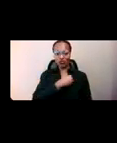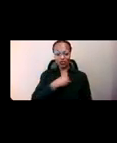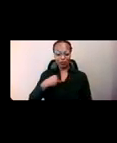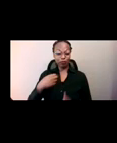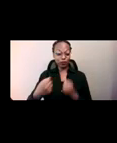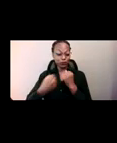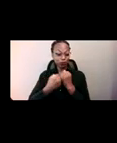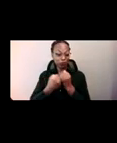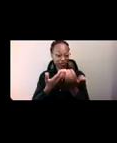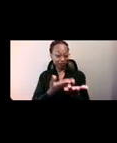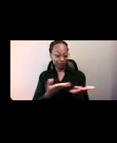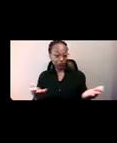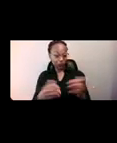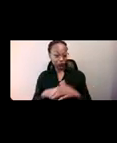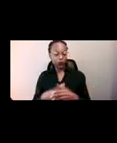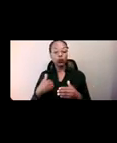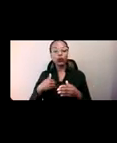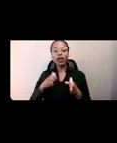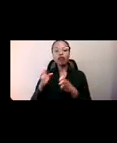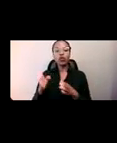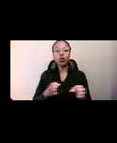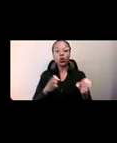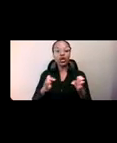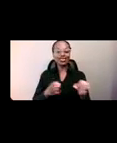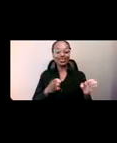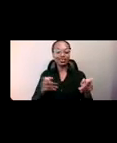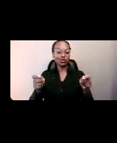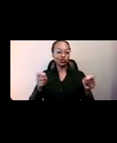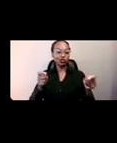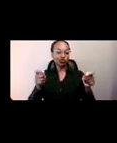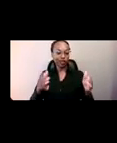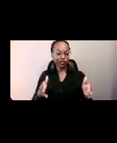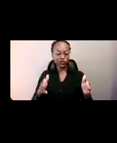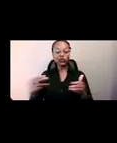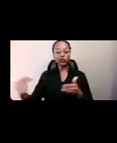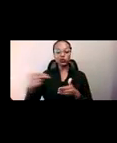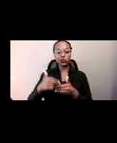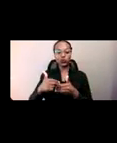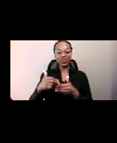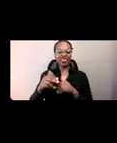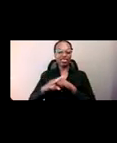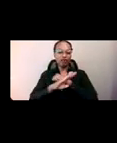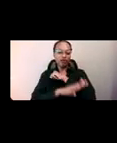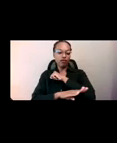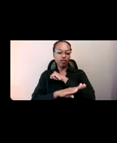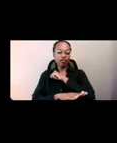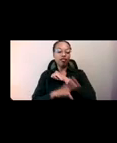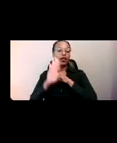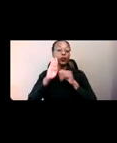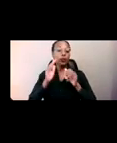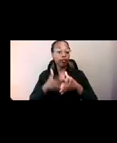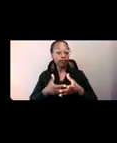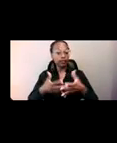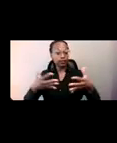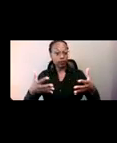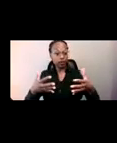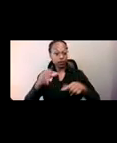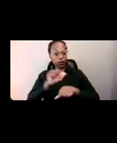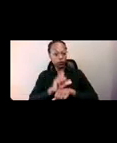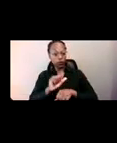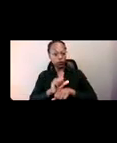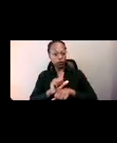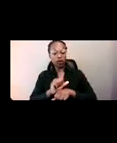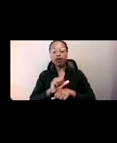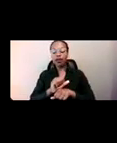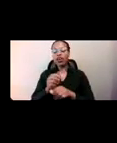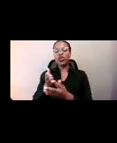have a new organizing director joining us this fall, and we will be significantly expanding our work through a new organizing